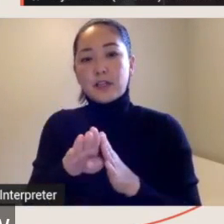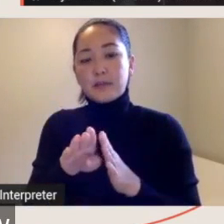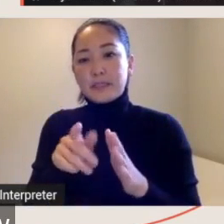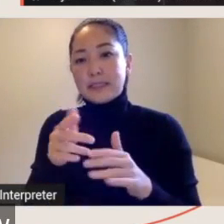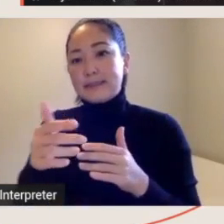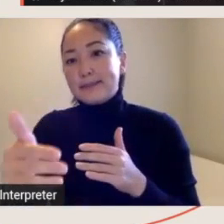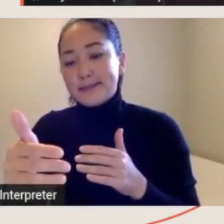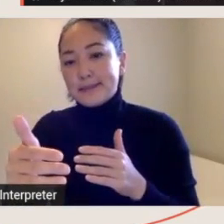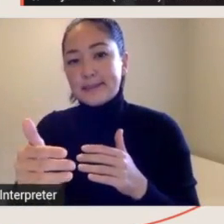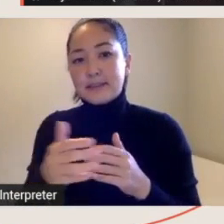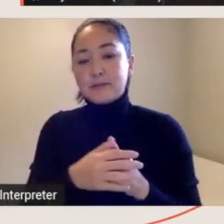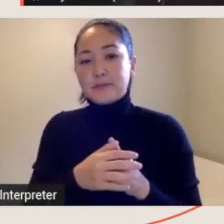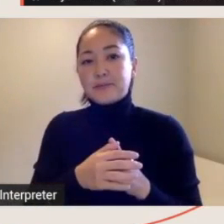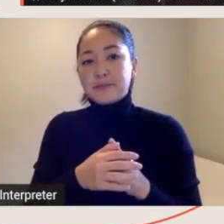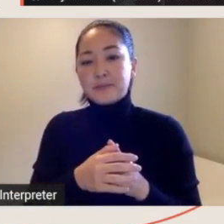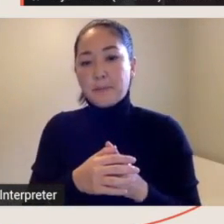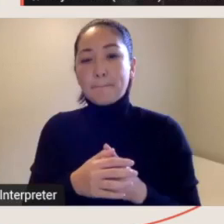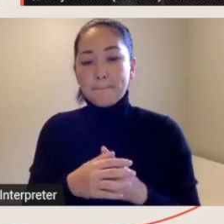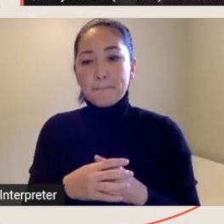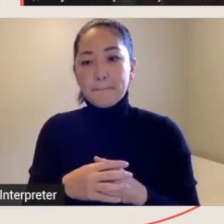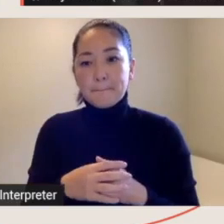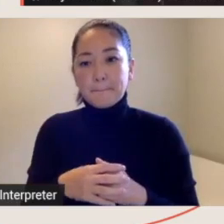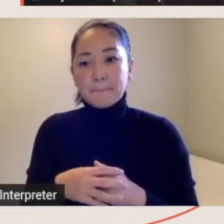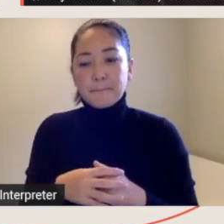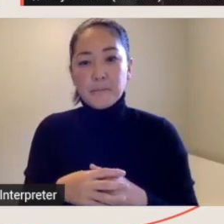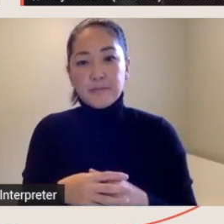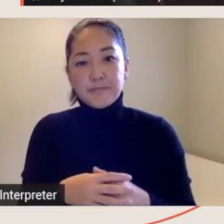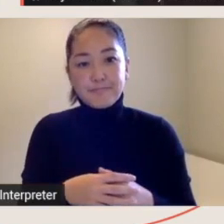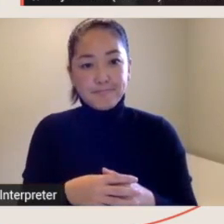know that she would be able to like build the film in this way?